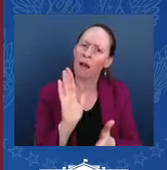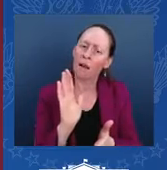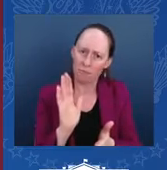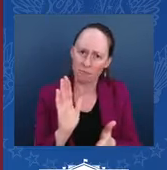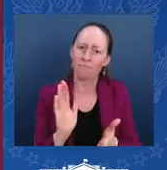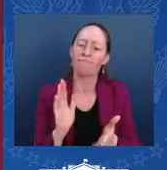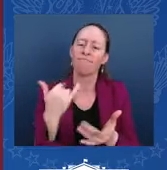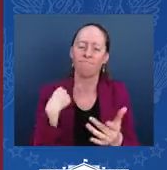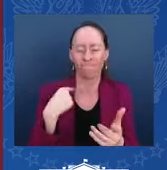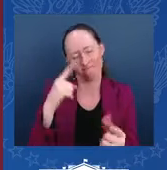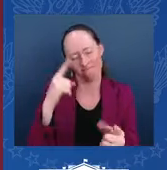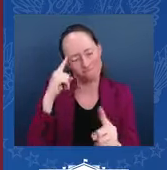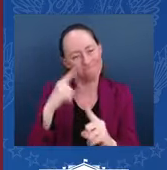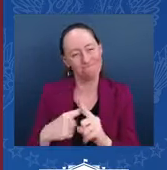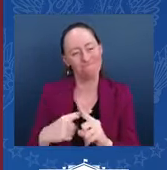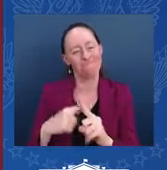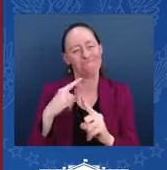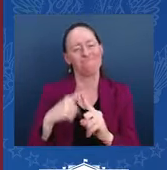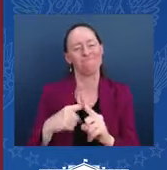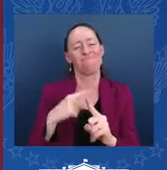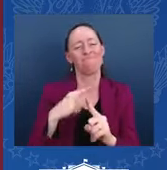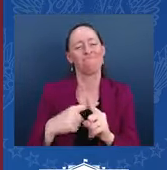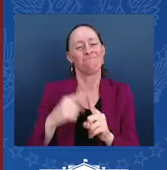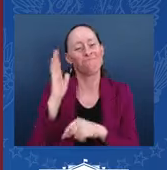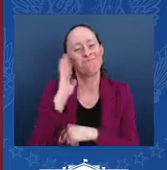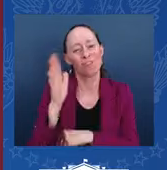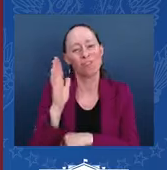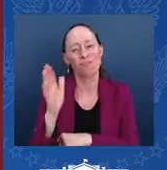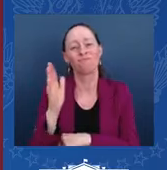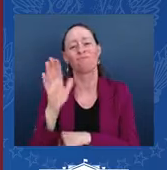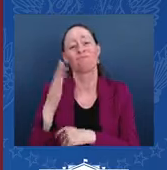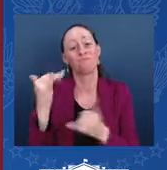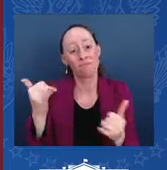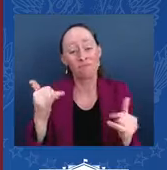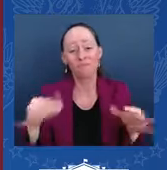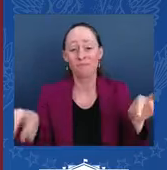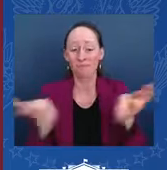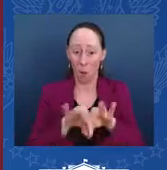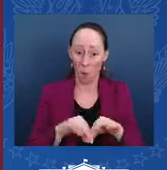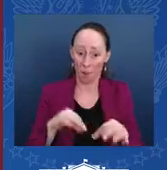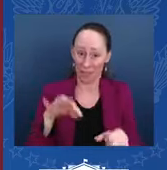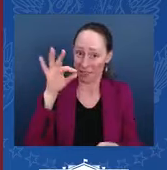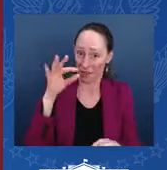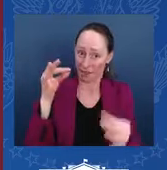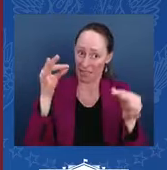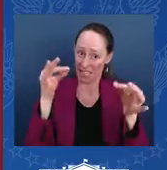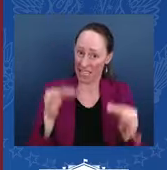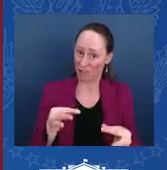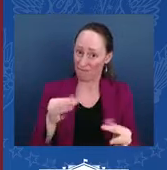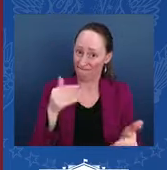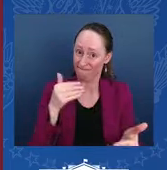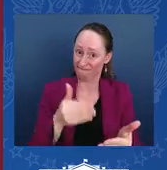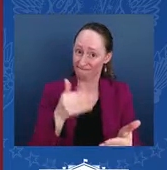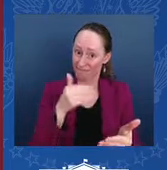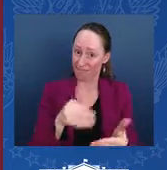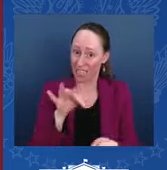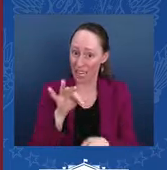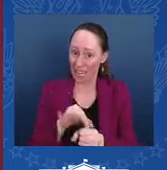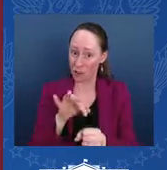The decisions we make in the next election are going to determine what this country looks like for the next 4 or 5 decades, and that's